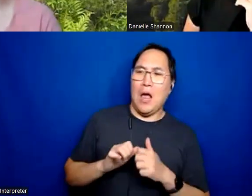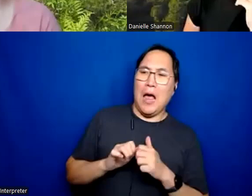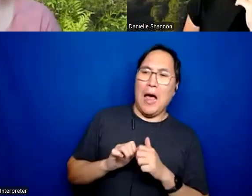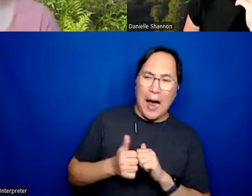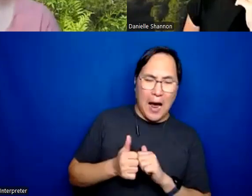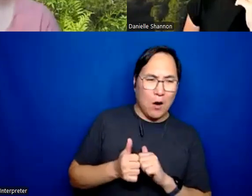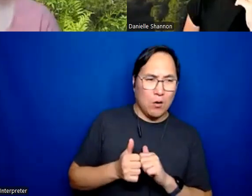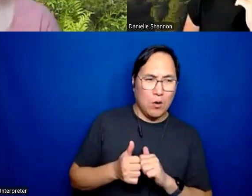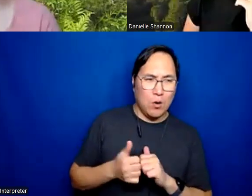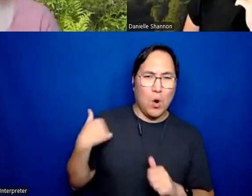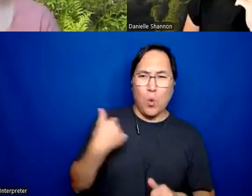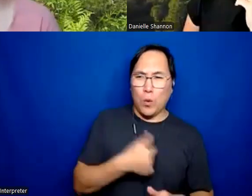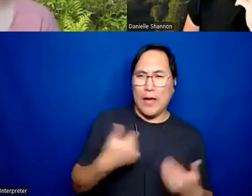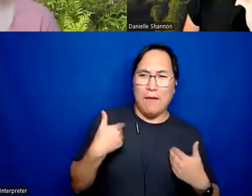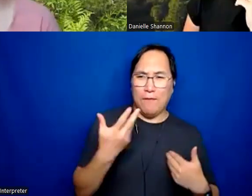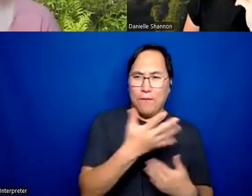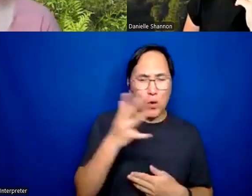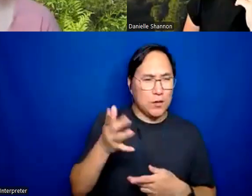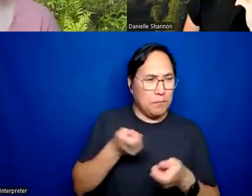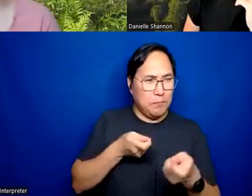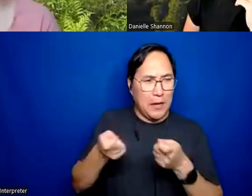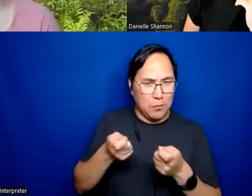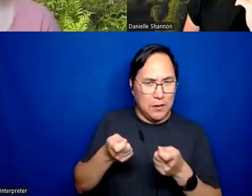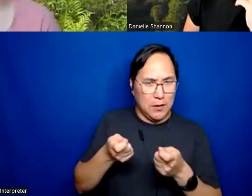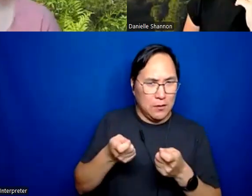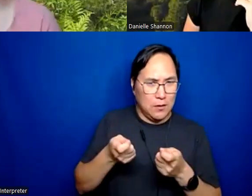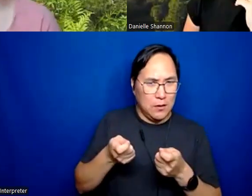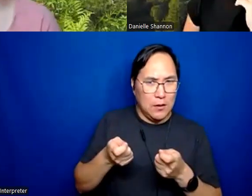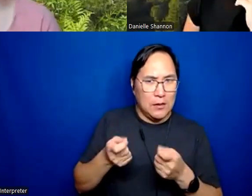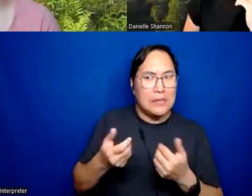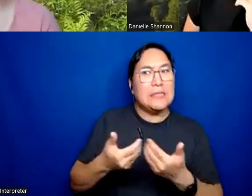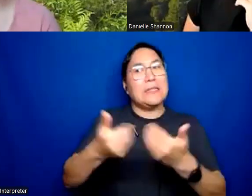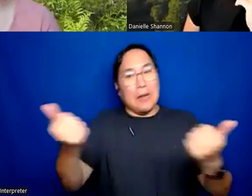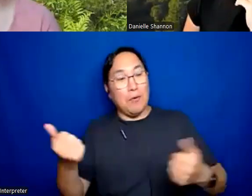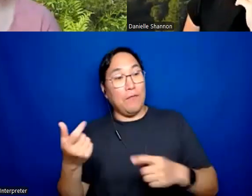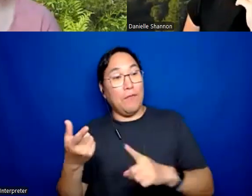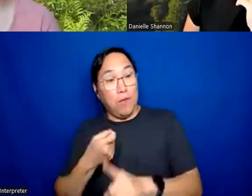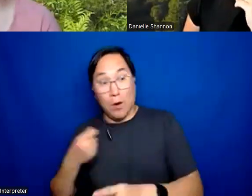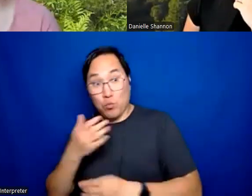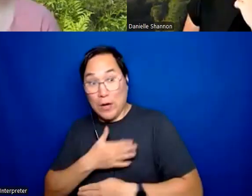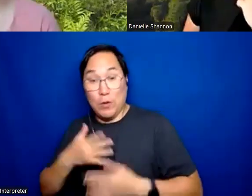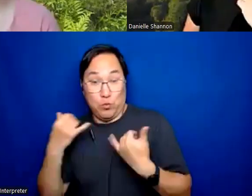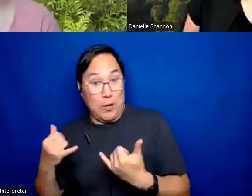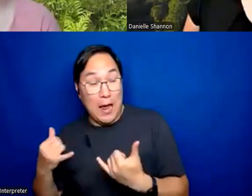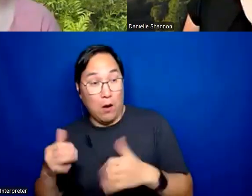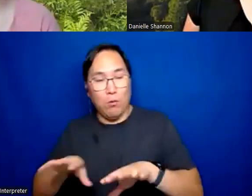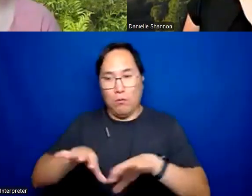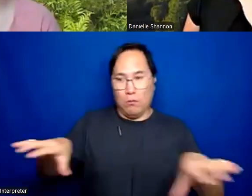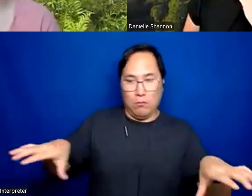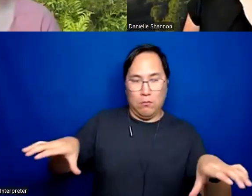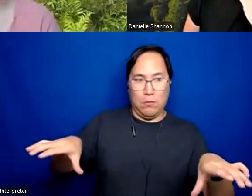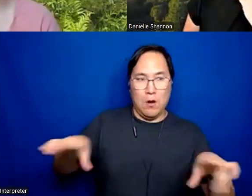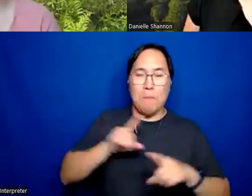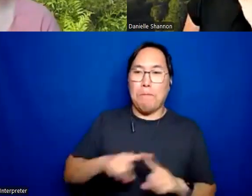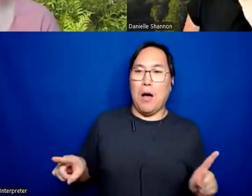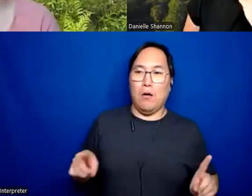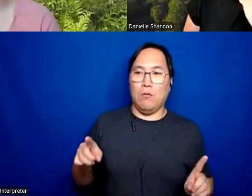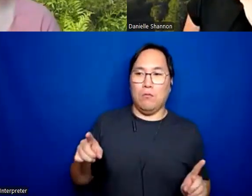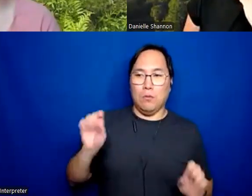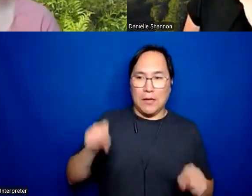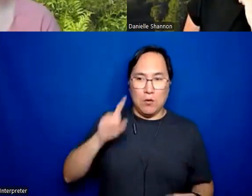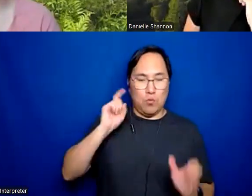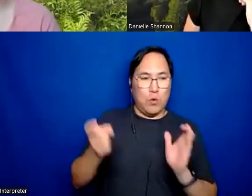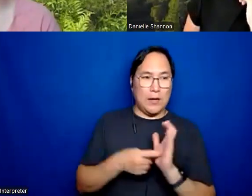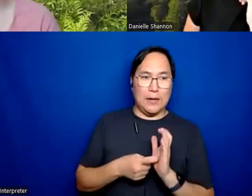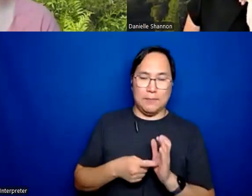create forest management infrastructure, which is separate from recreational infrastructure, recognizing that we are